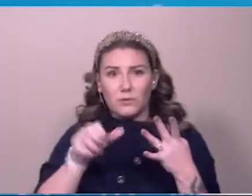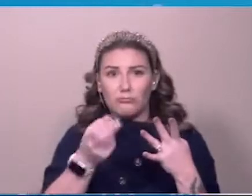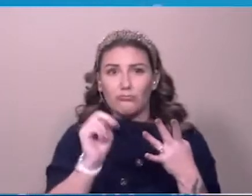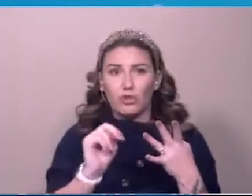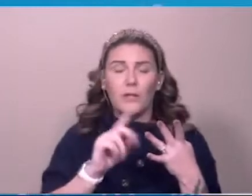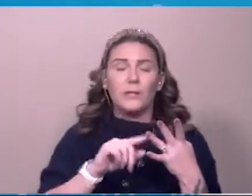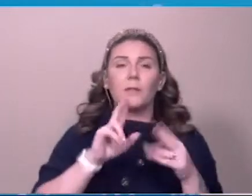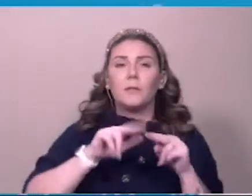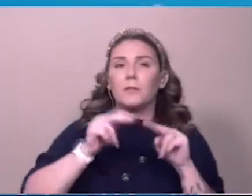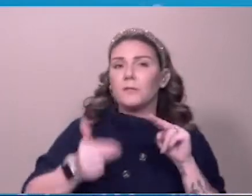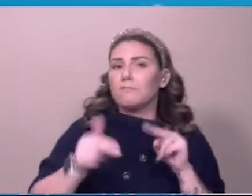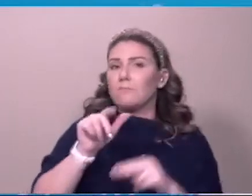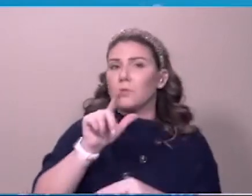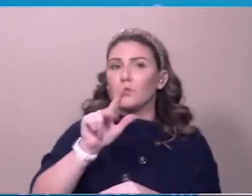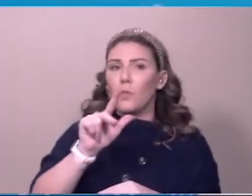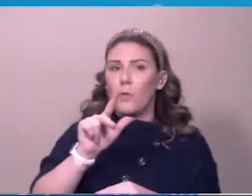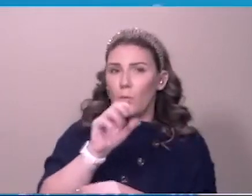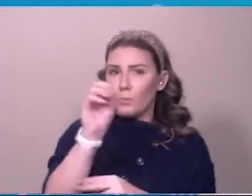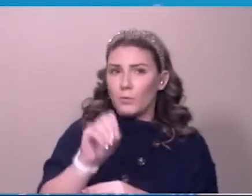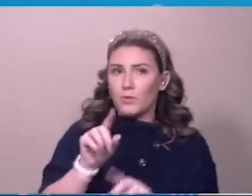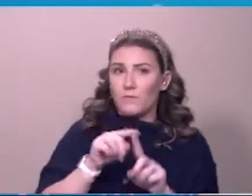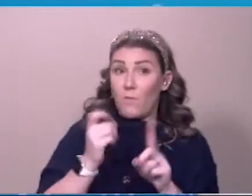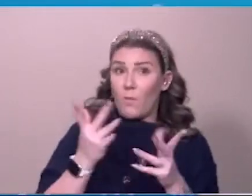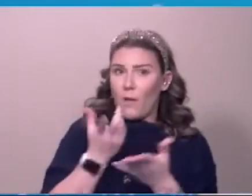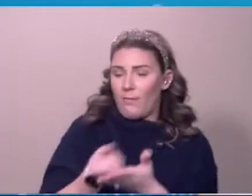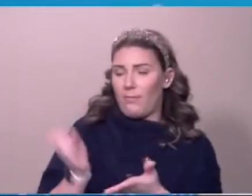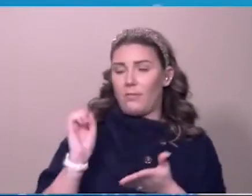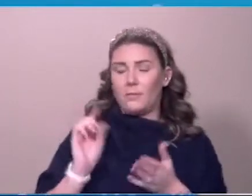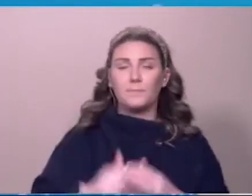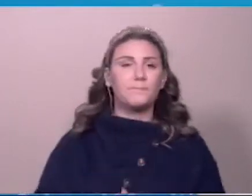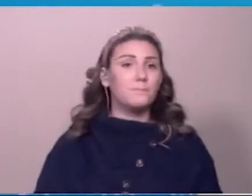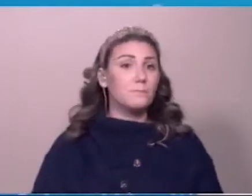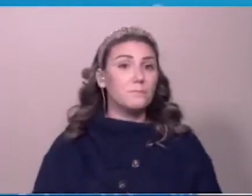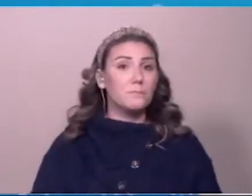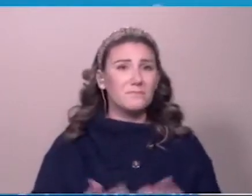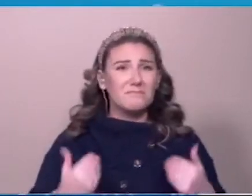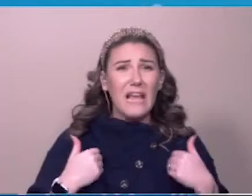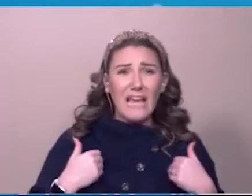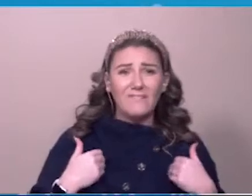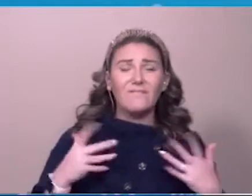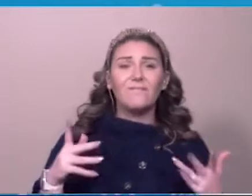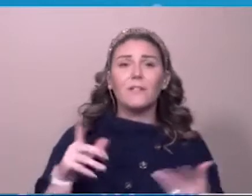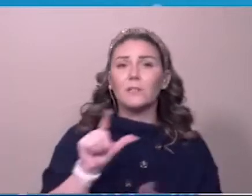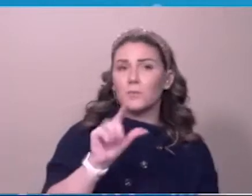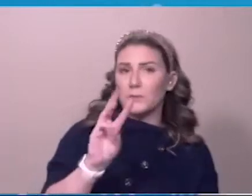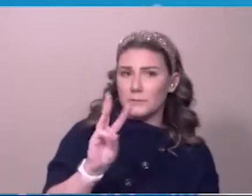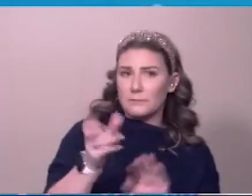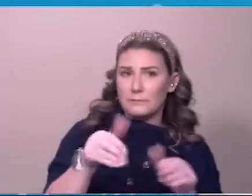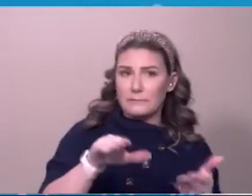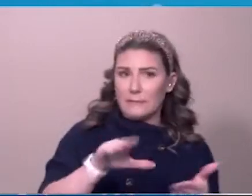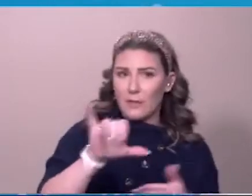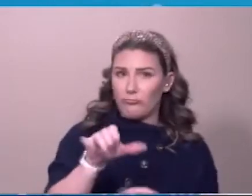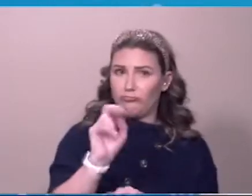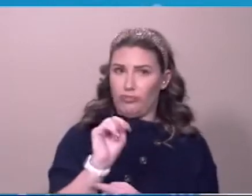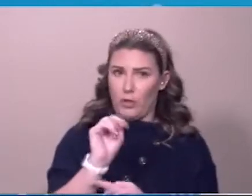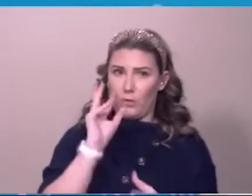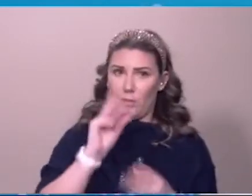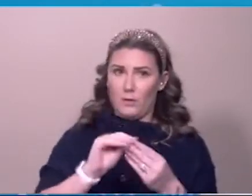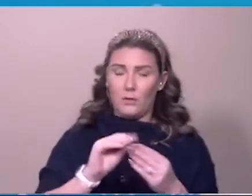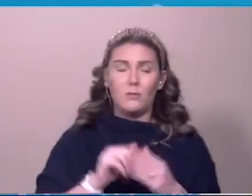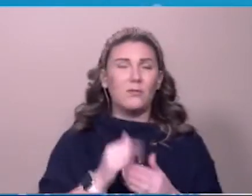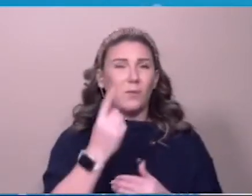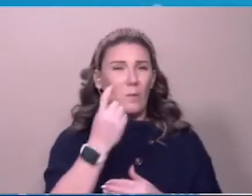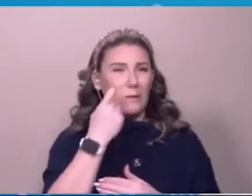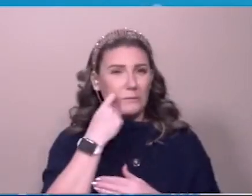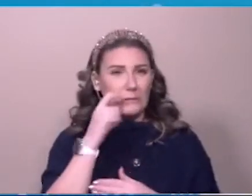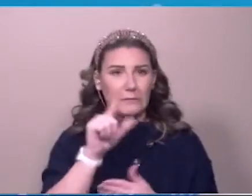23% from last week. We have had 26 deaths in January. And I know one in the last